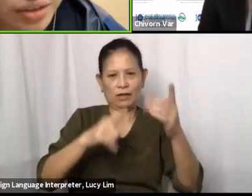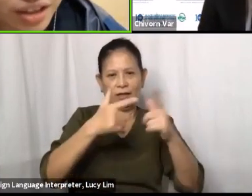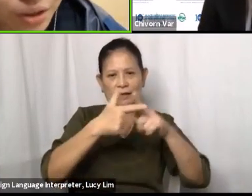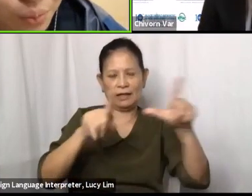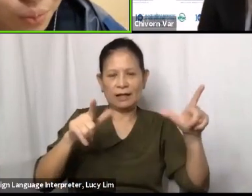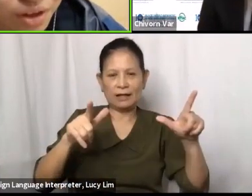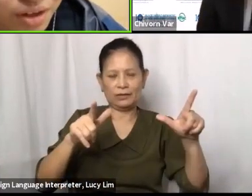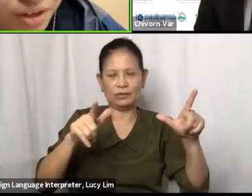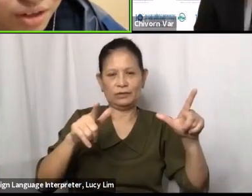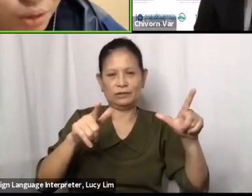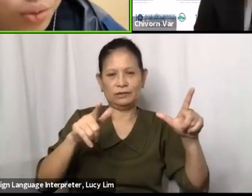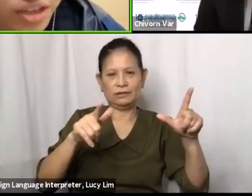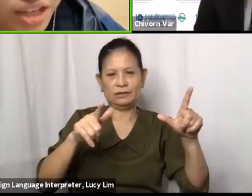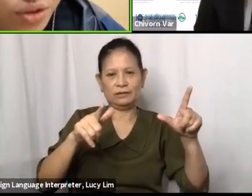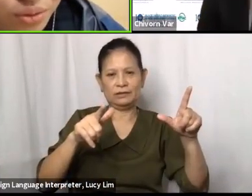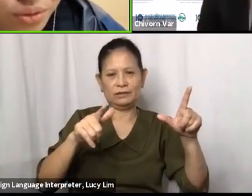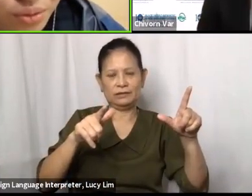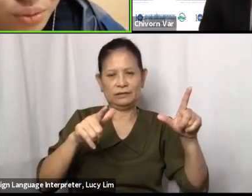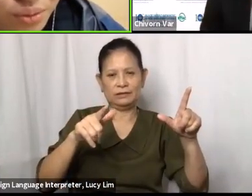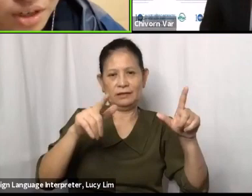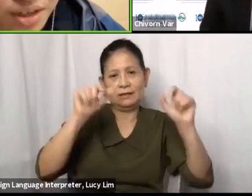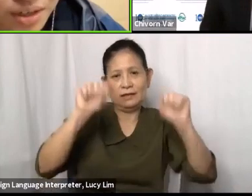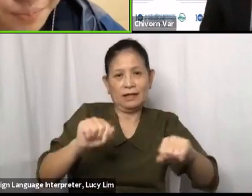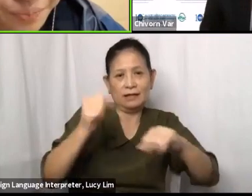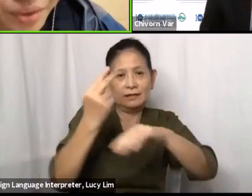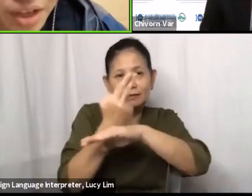they could they use to